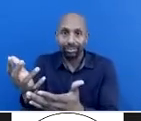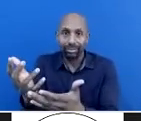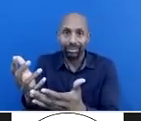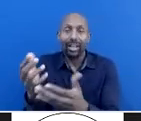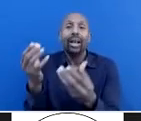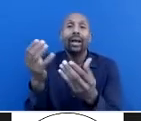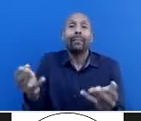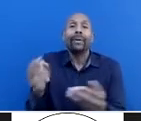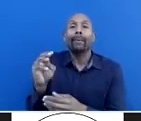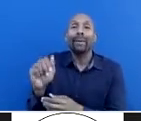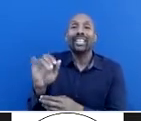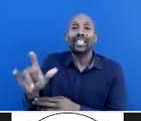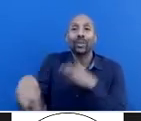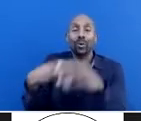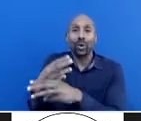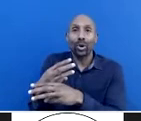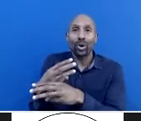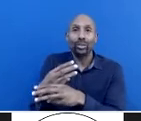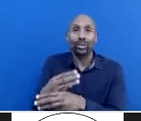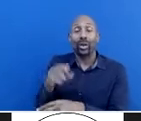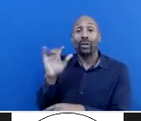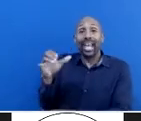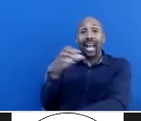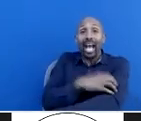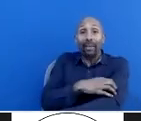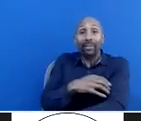a space in which the veil is lifted.